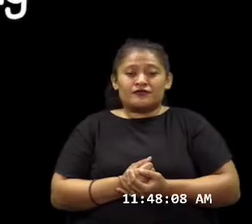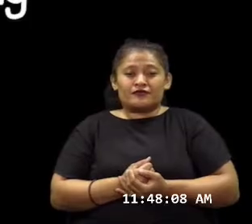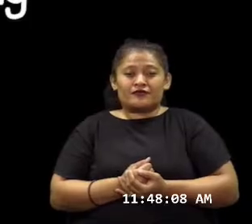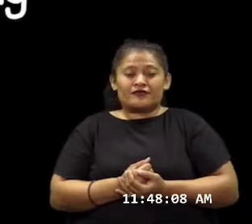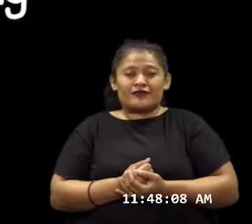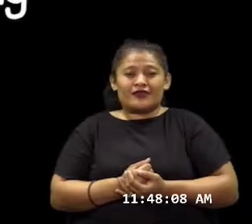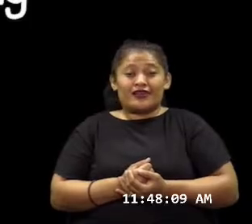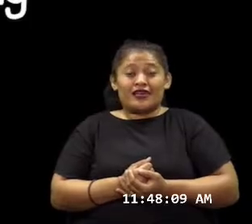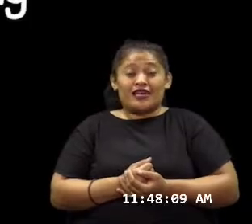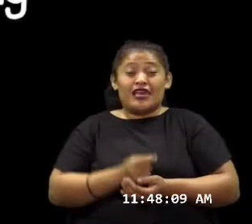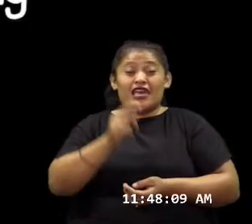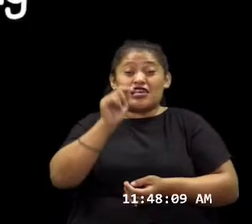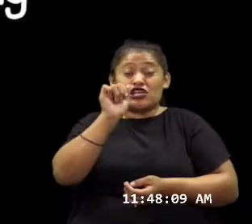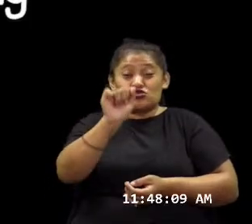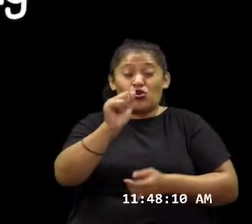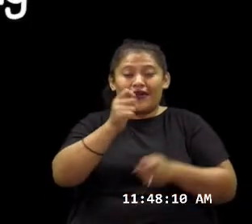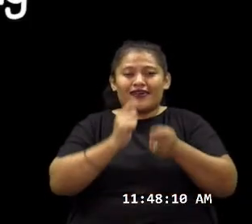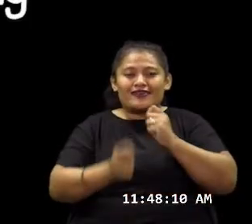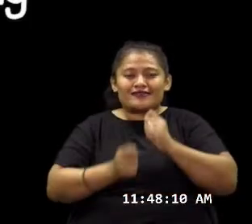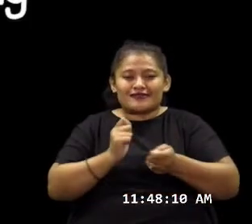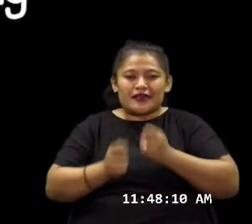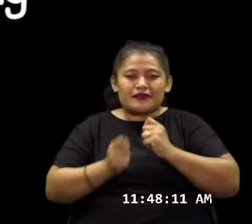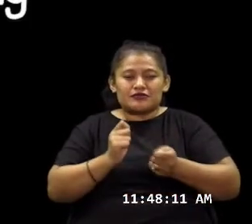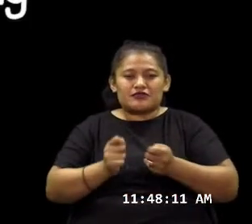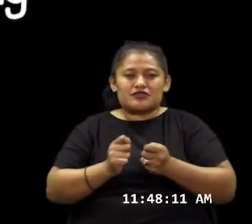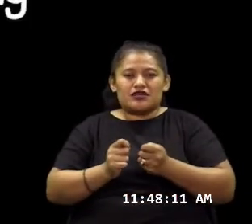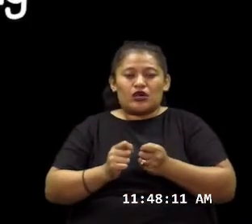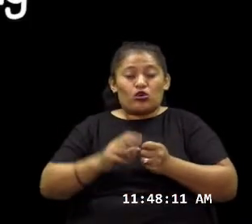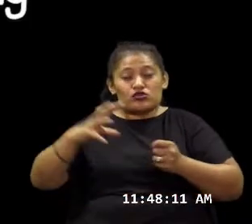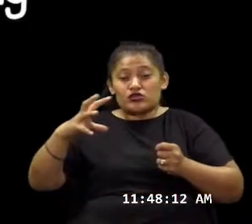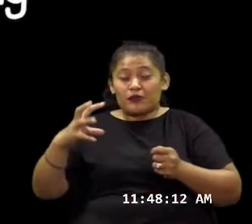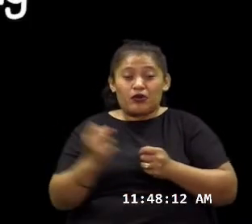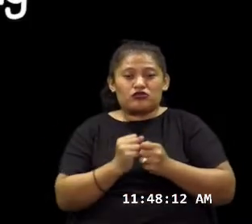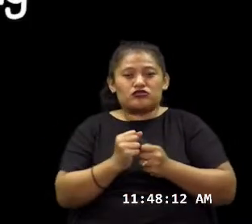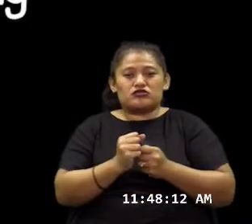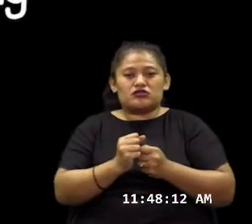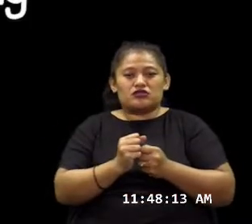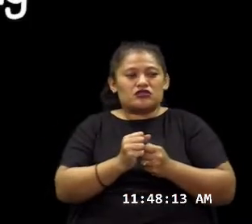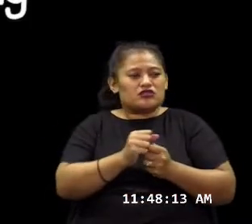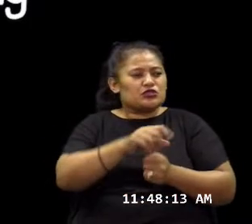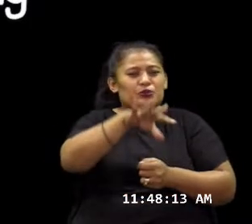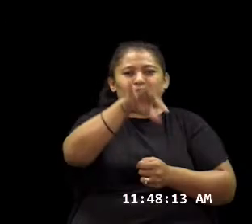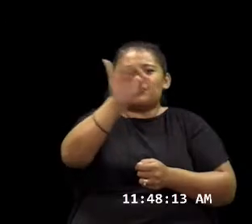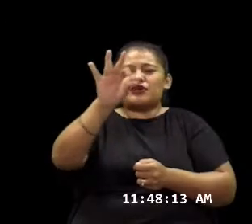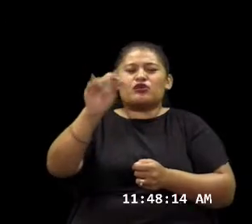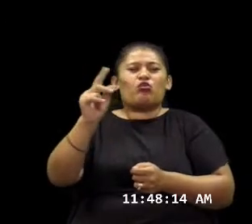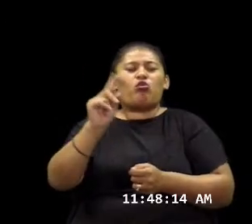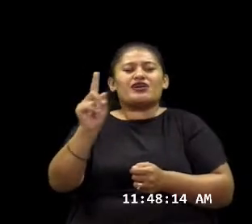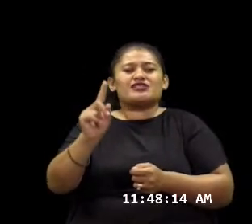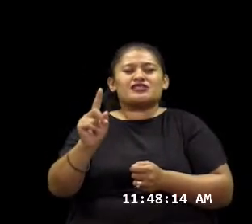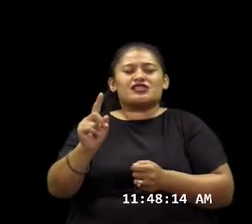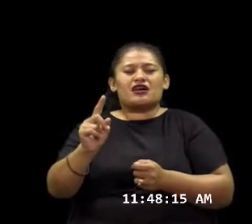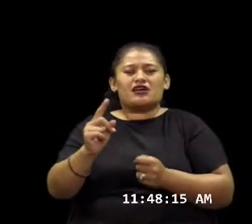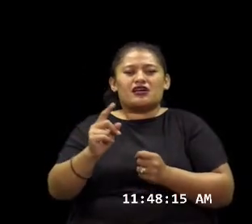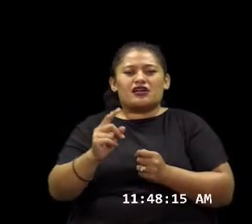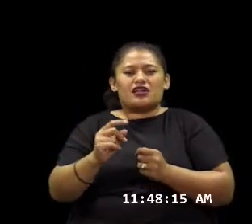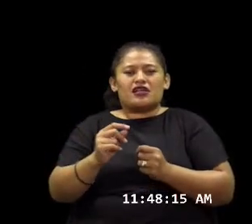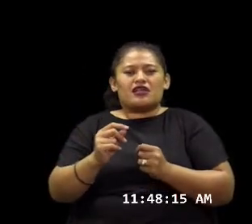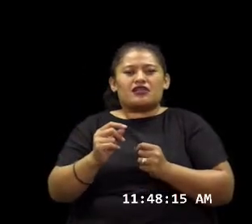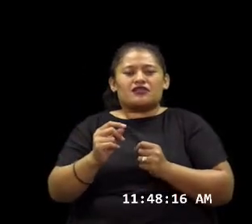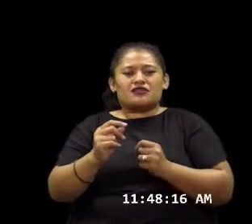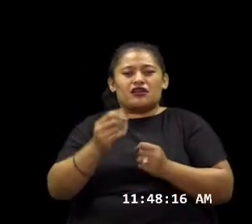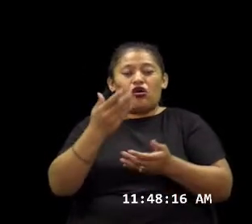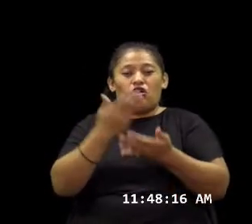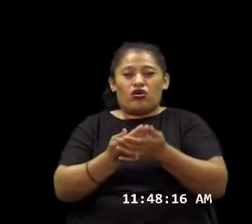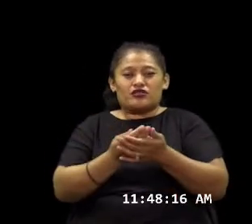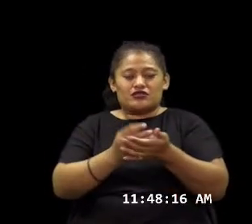So in exams, we are supposed to choose a topic. So let's look at the topic